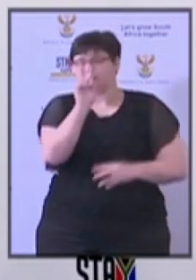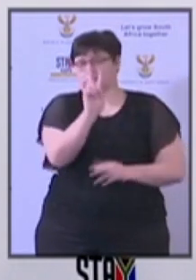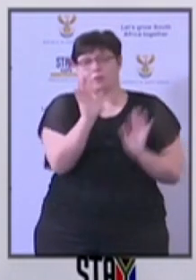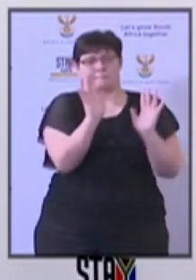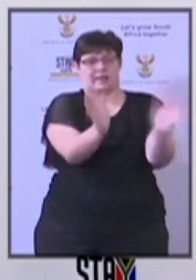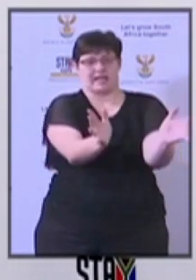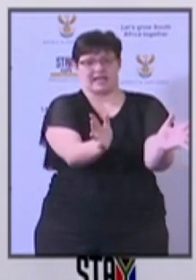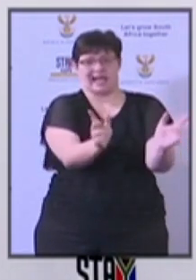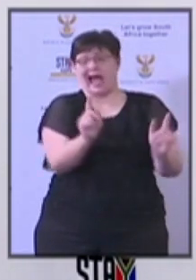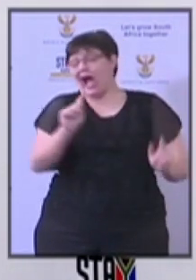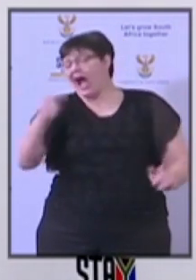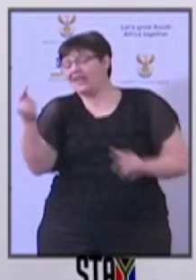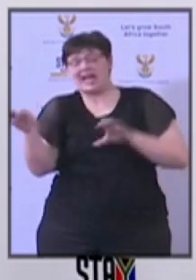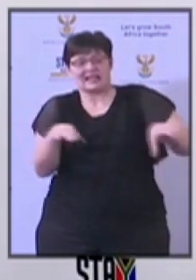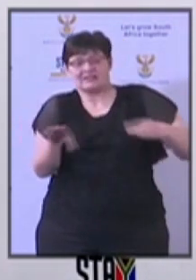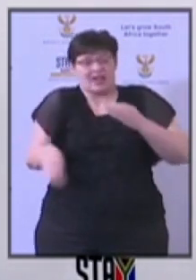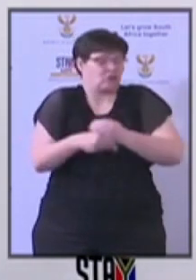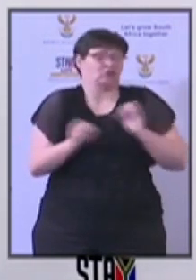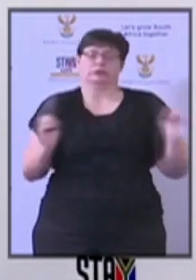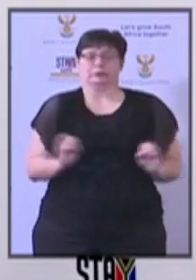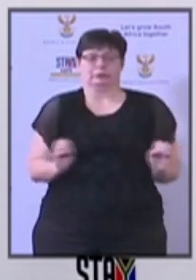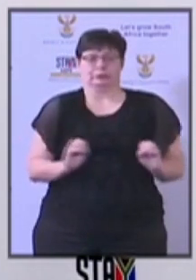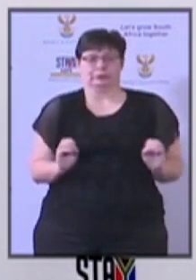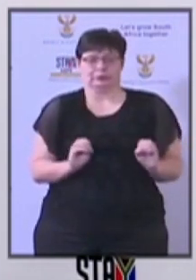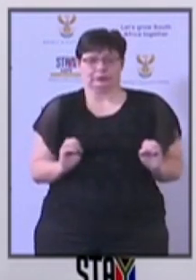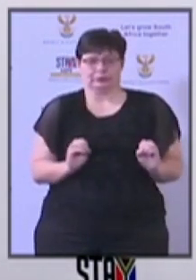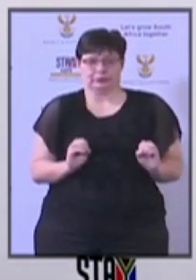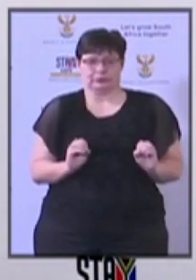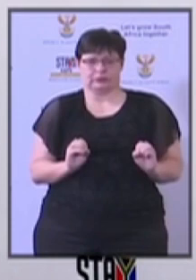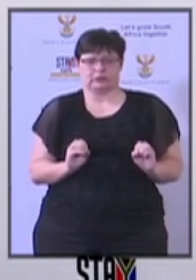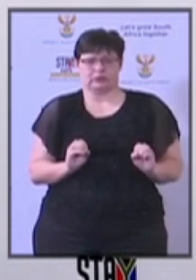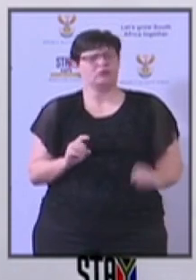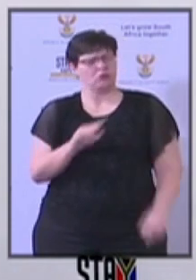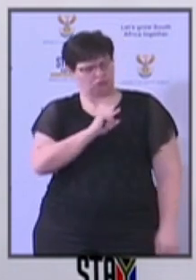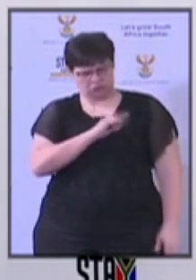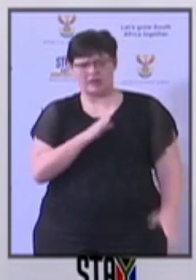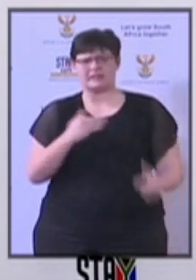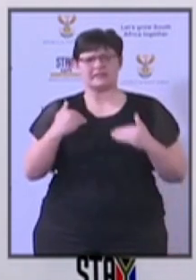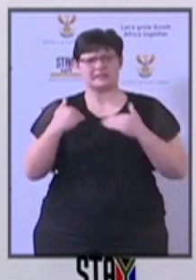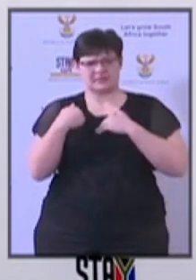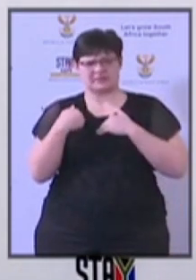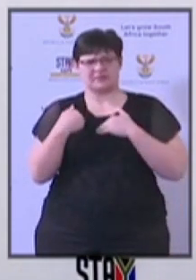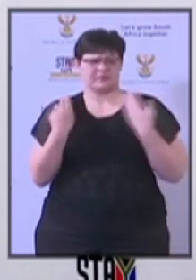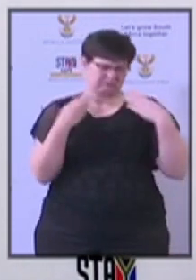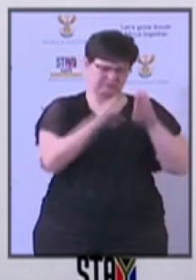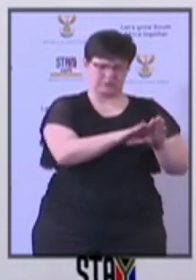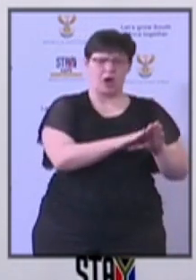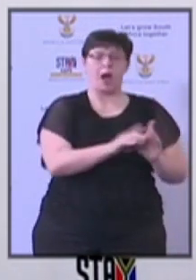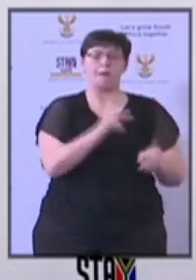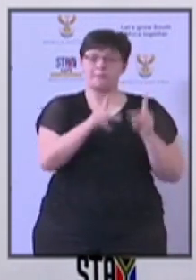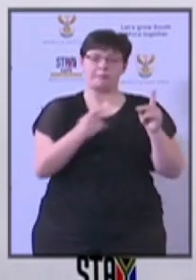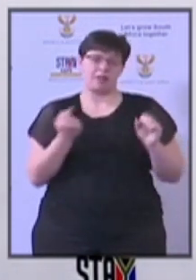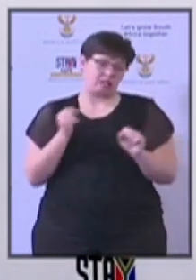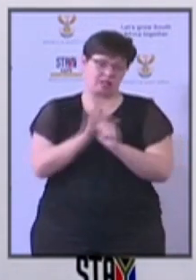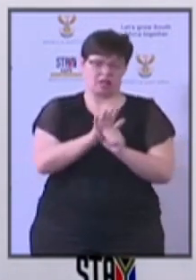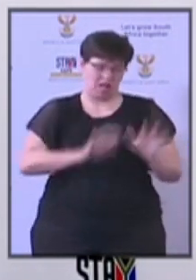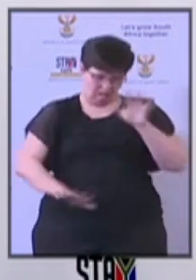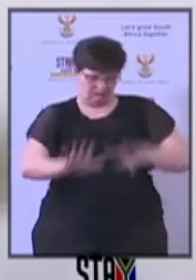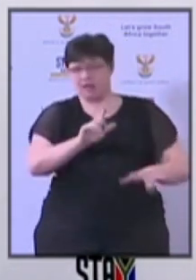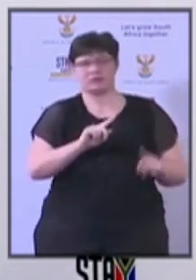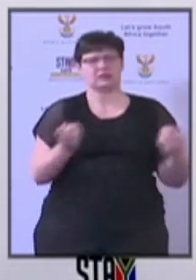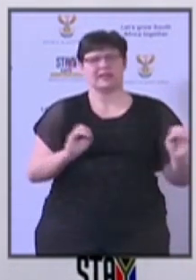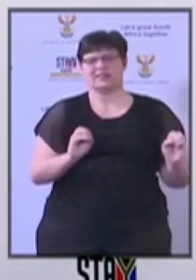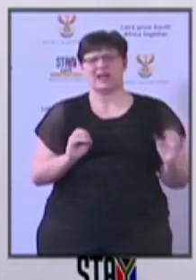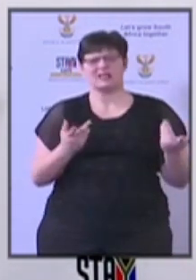no other activity taking place there. That's why we felt it's safe to close them, because it don't affect people very much. It was just a movement